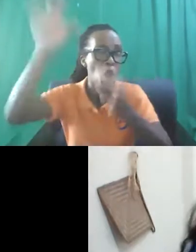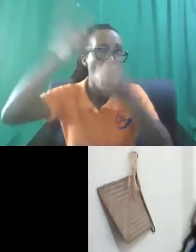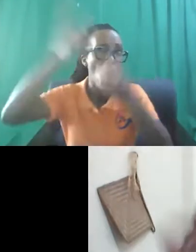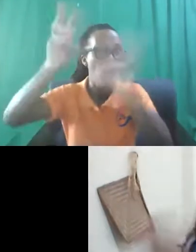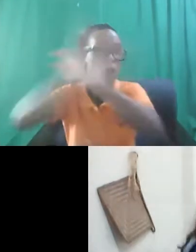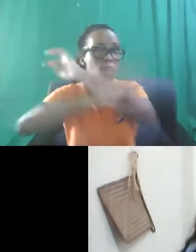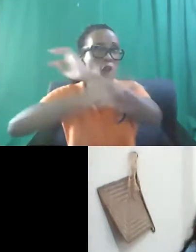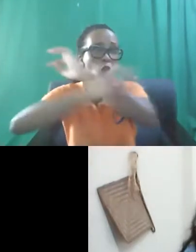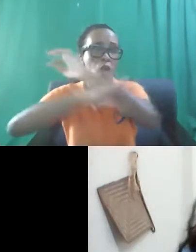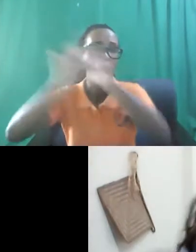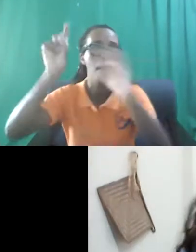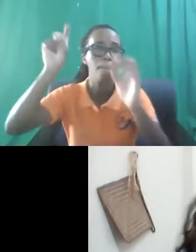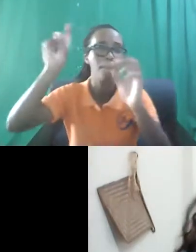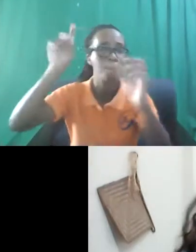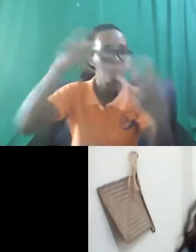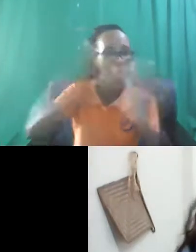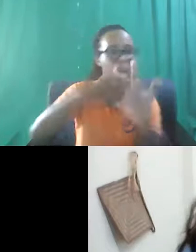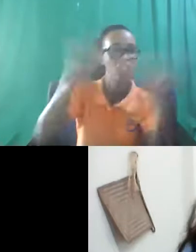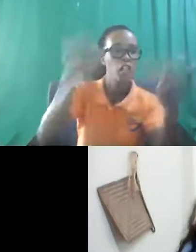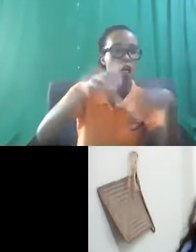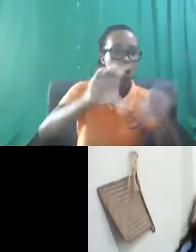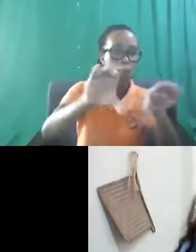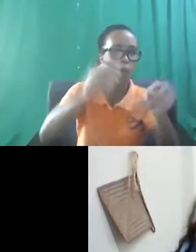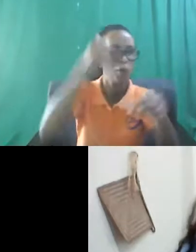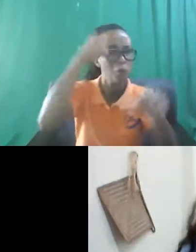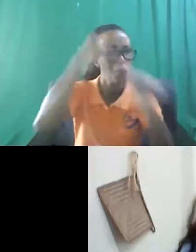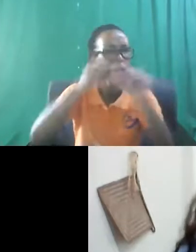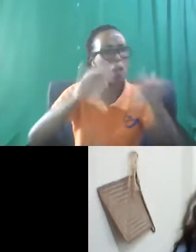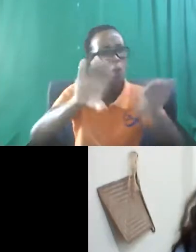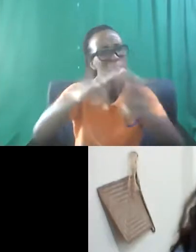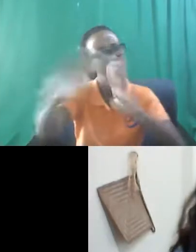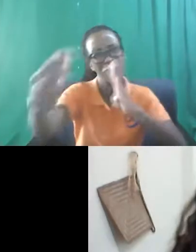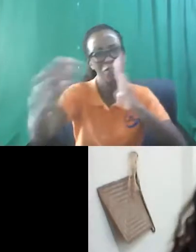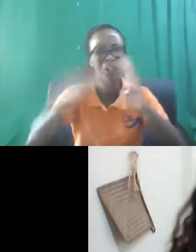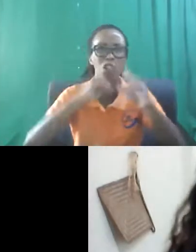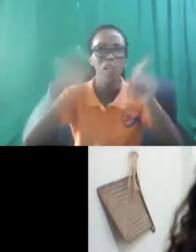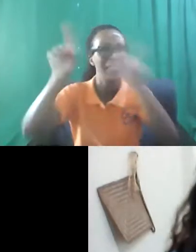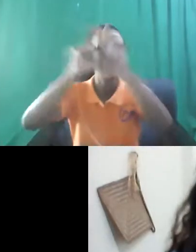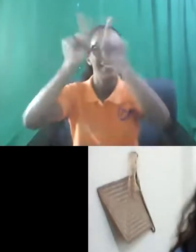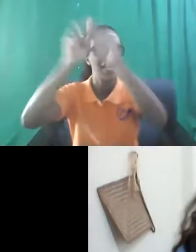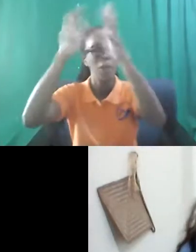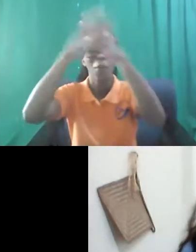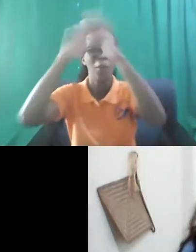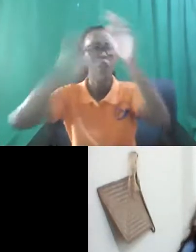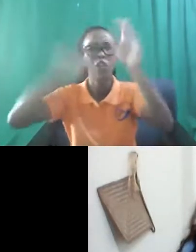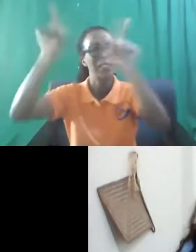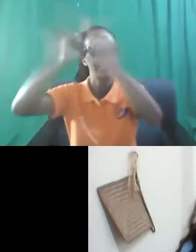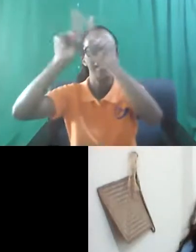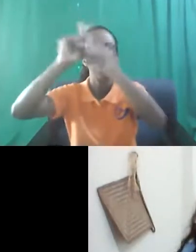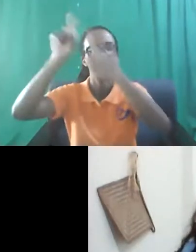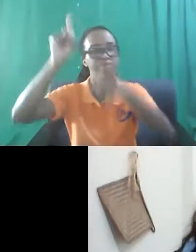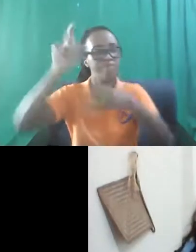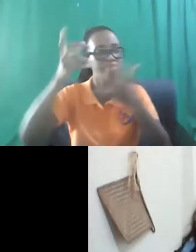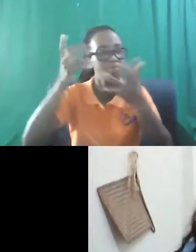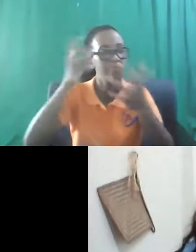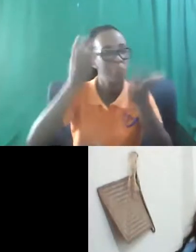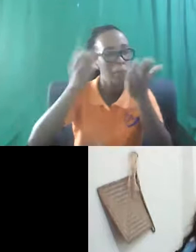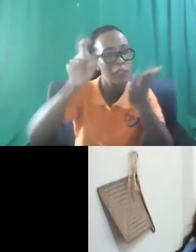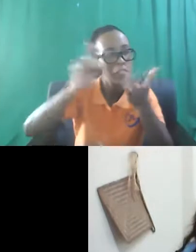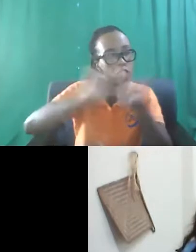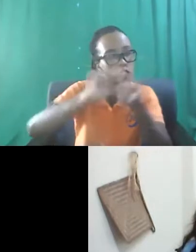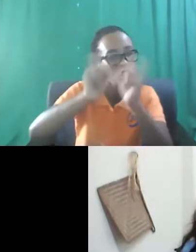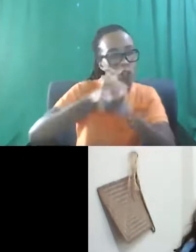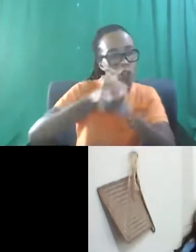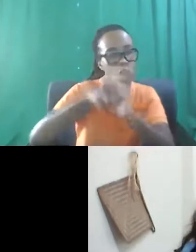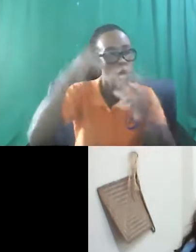like the Caribbean context culturally, historically, you know, linguistically is so different, that's important to think about as well. Okay.